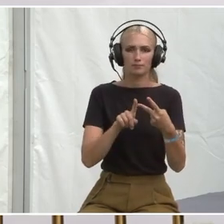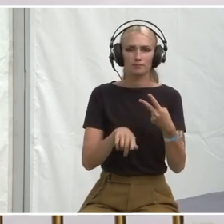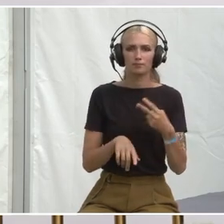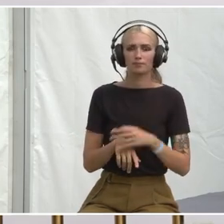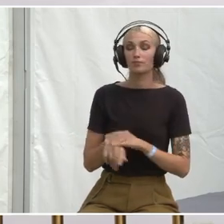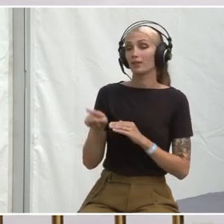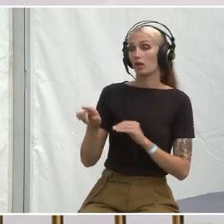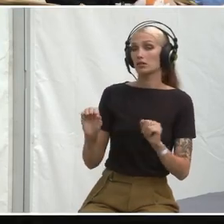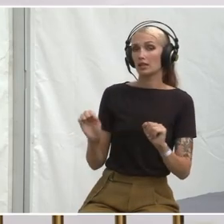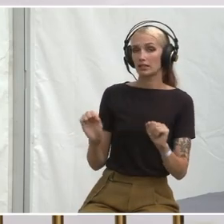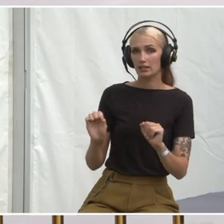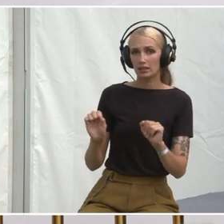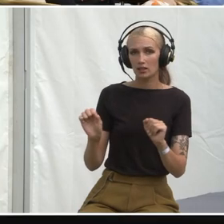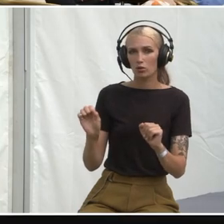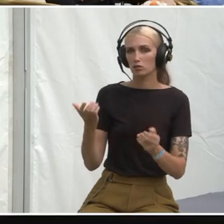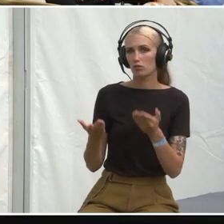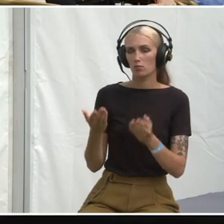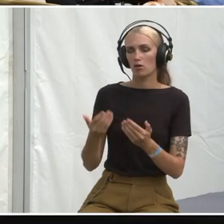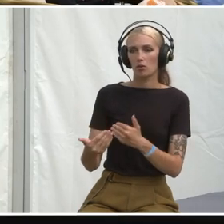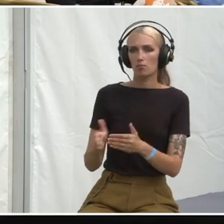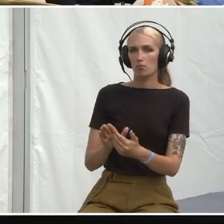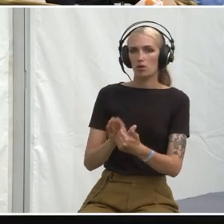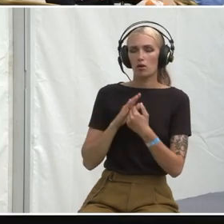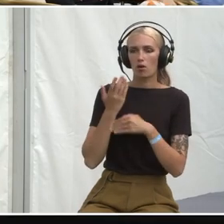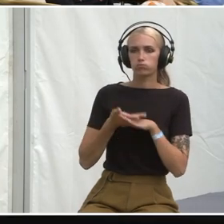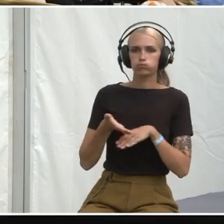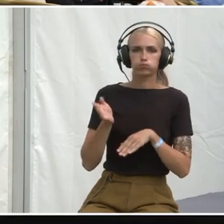those accelerations can be overwhelming, hard to